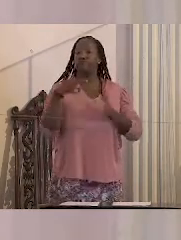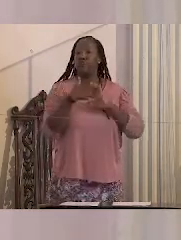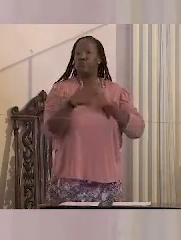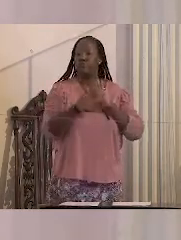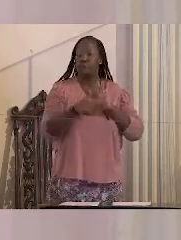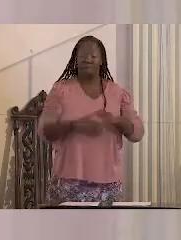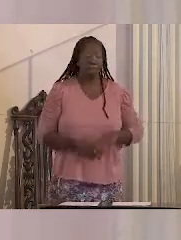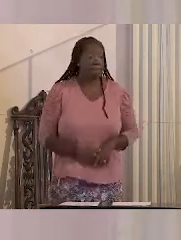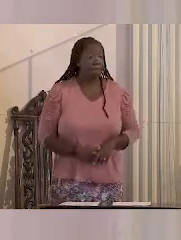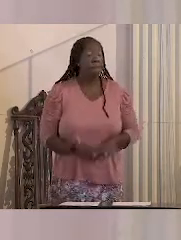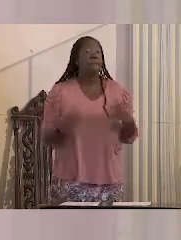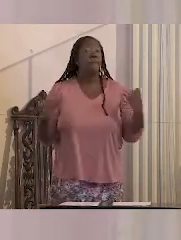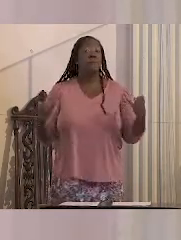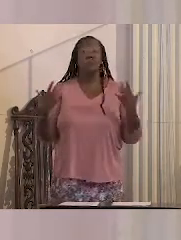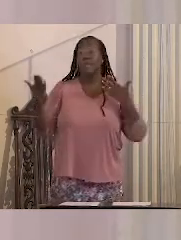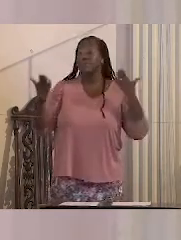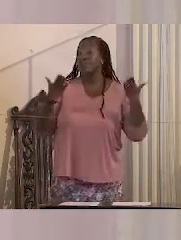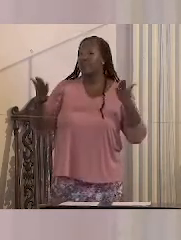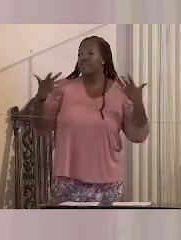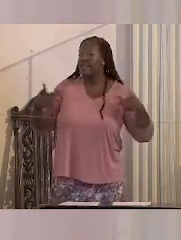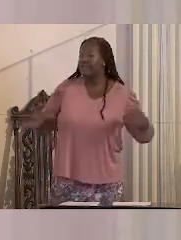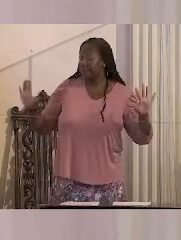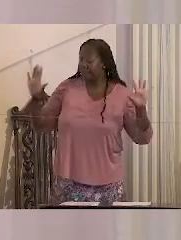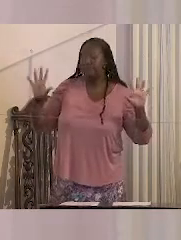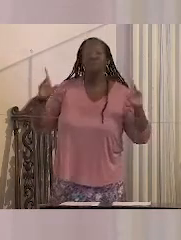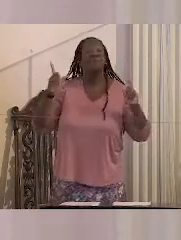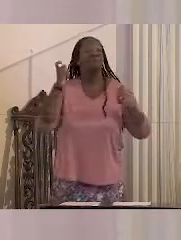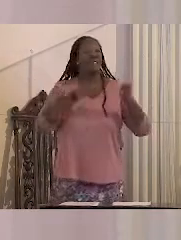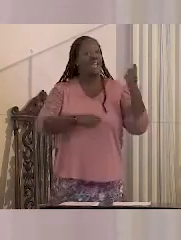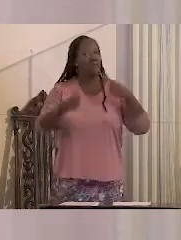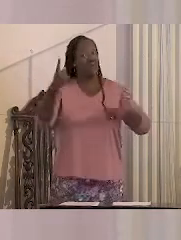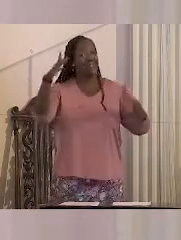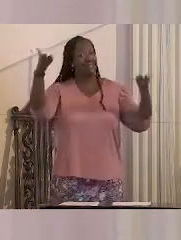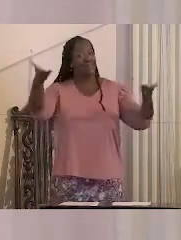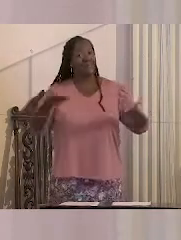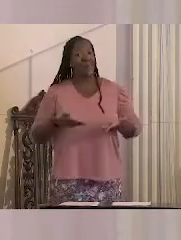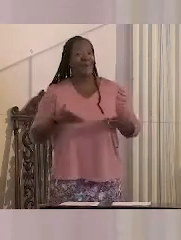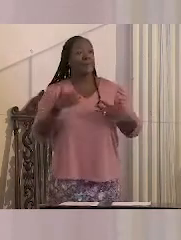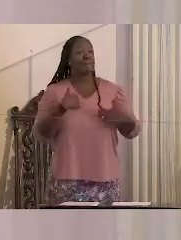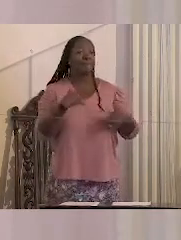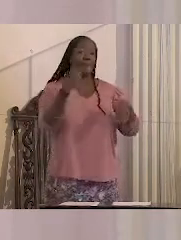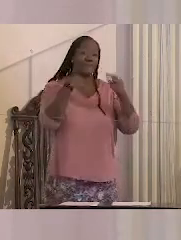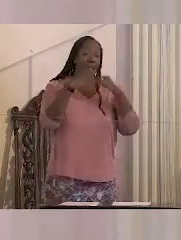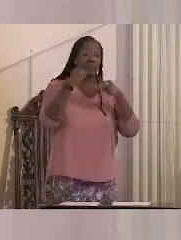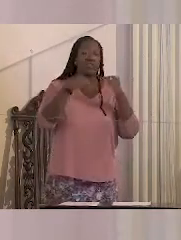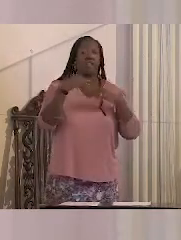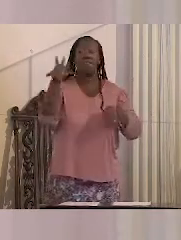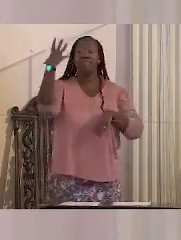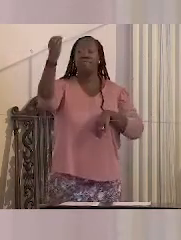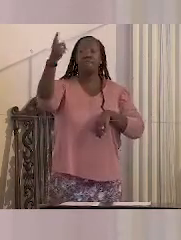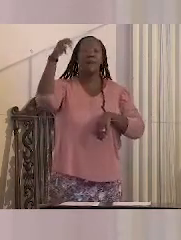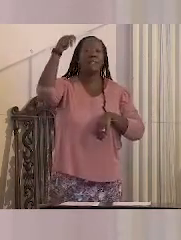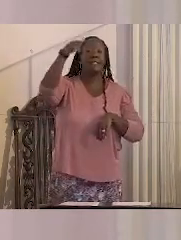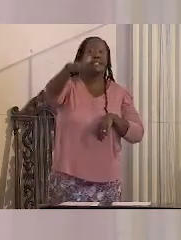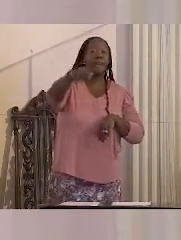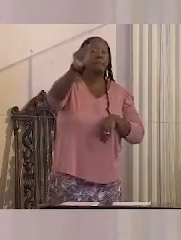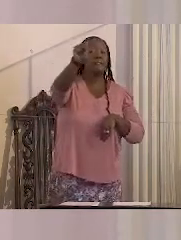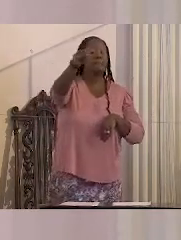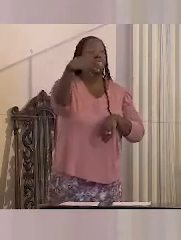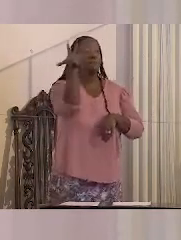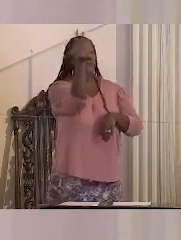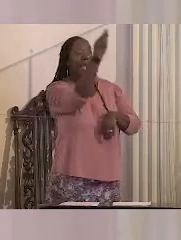After today's service, everyone in the sanctuary is welcome to gather for fellowship on the steps of the church or on the